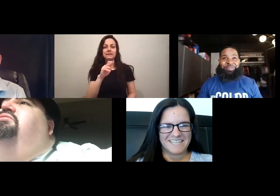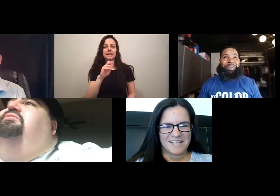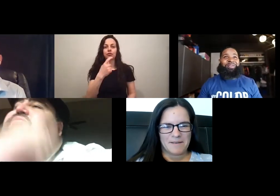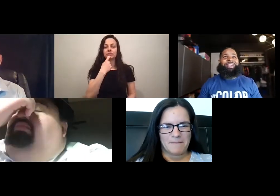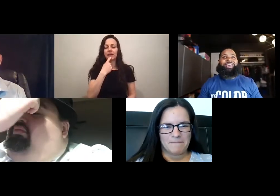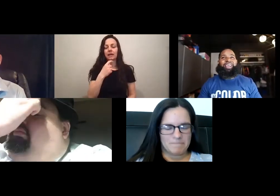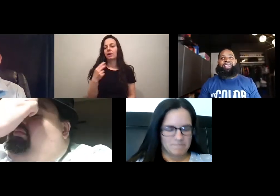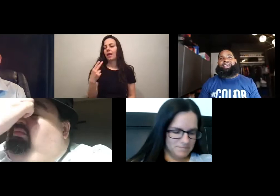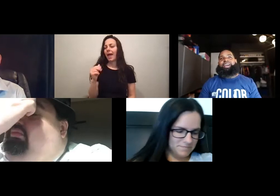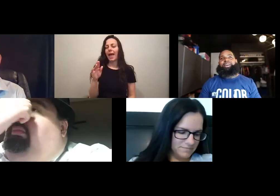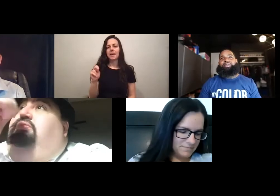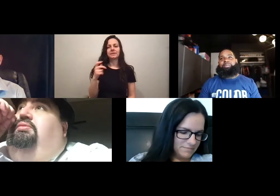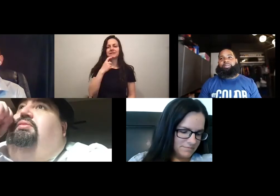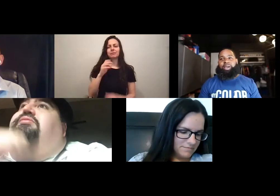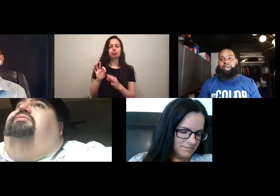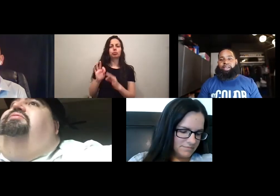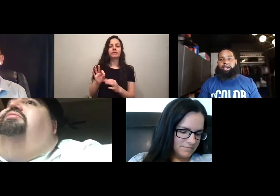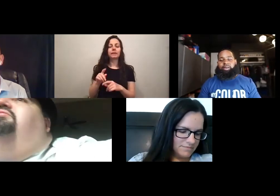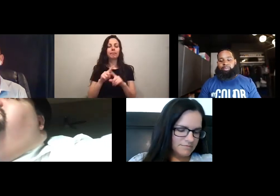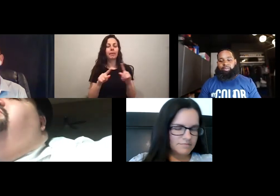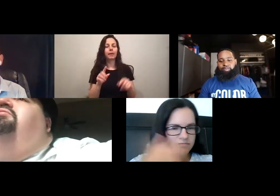so perfectly. Yeah,